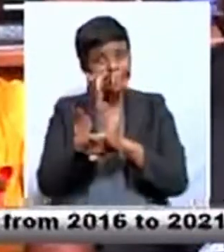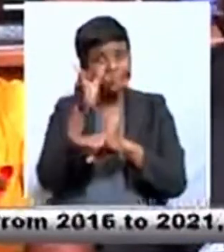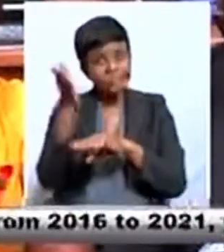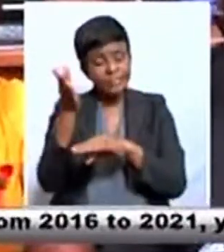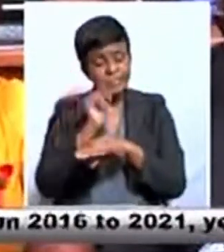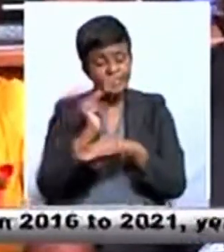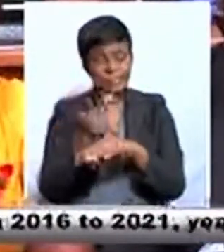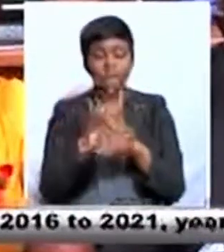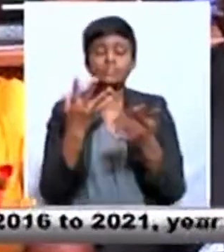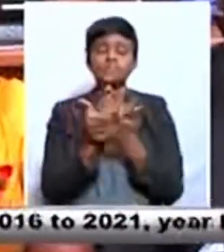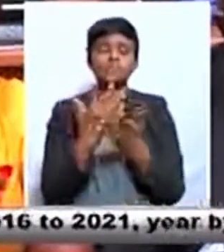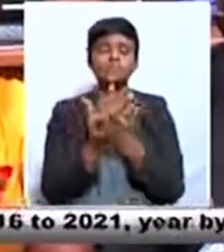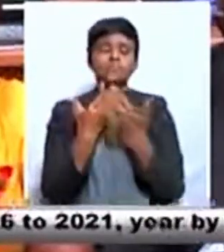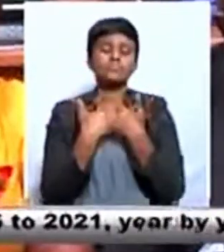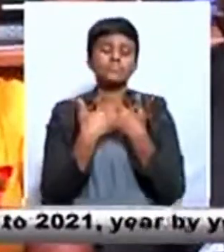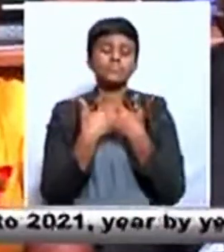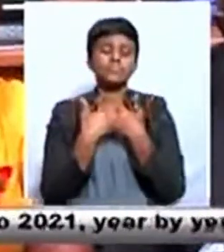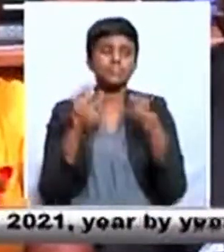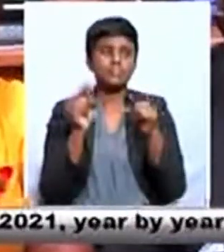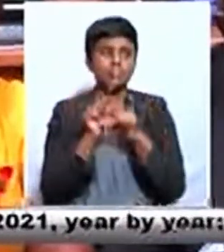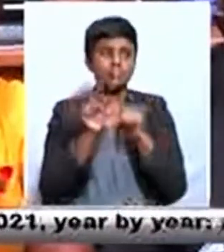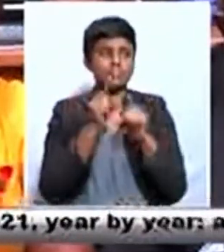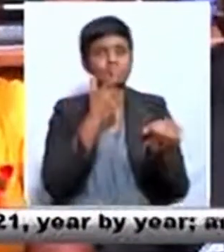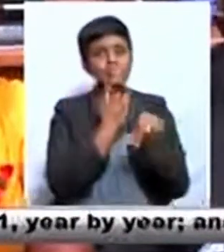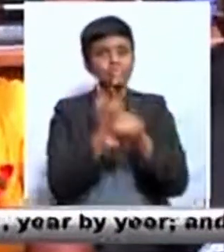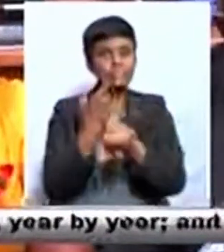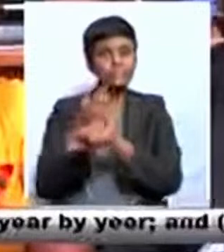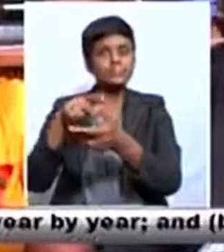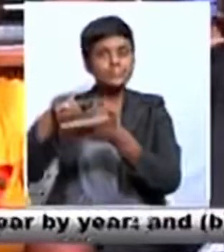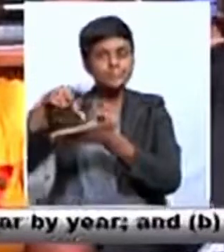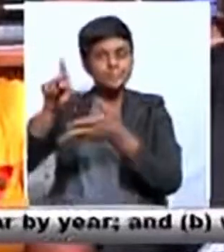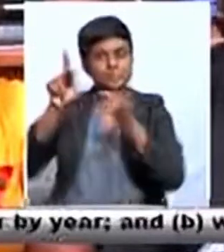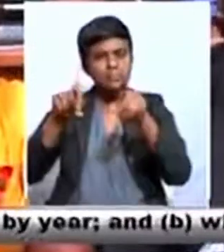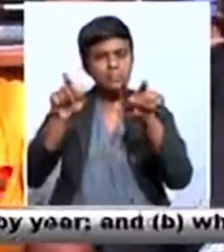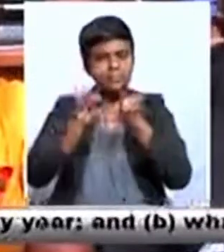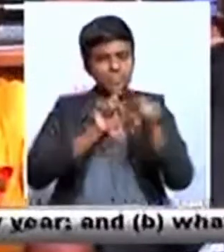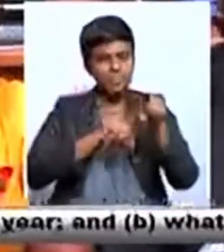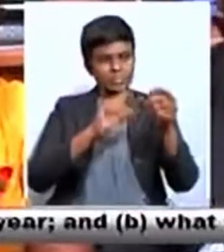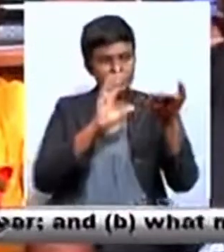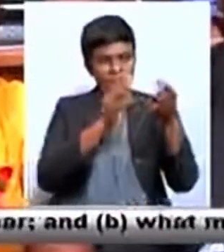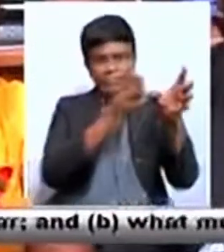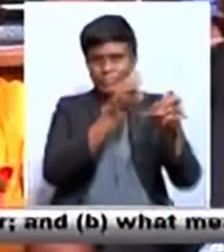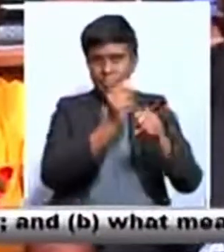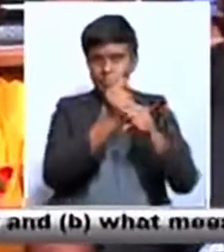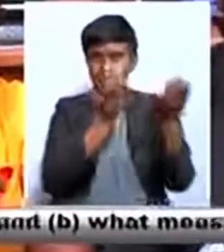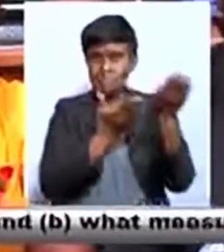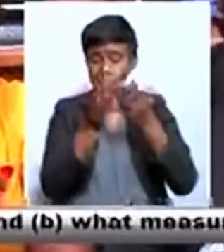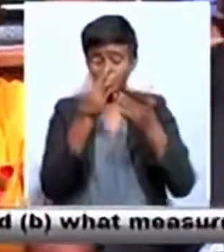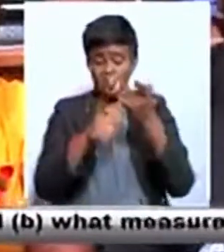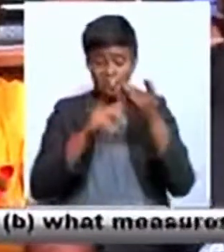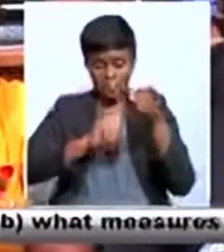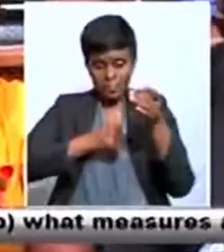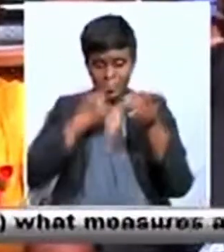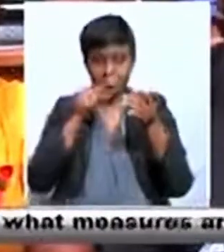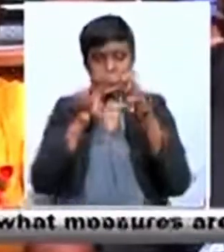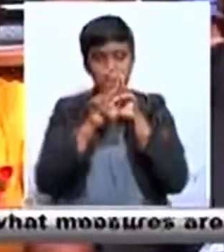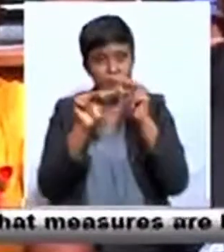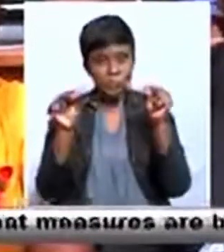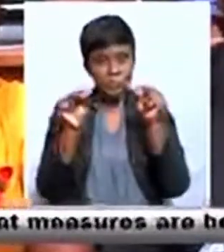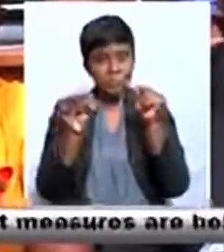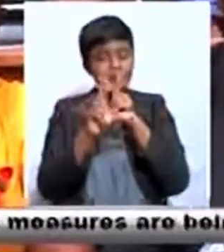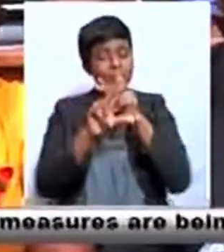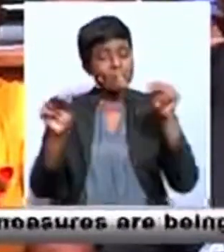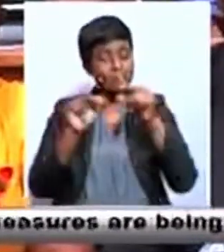be scared because it was so complicated. You have to pay somebody in order to get a service. That's what we are saying no. Today we are saying